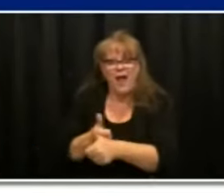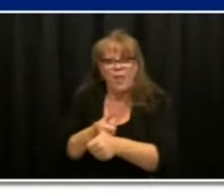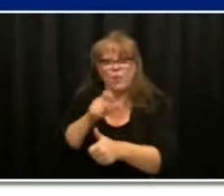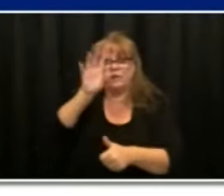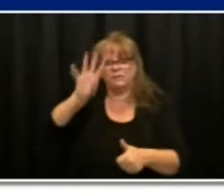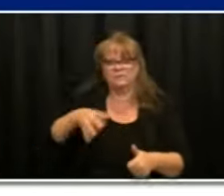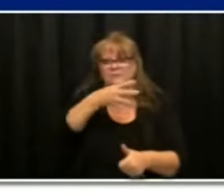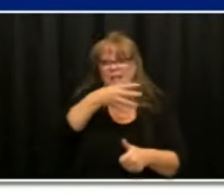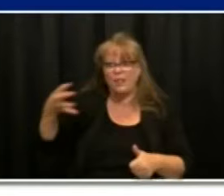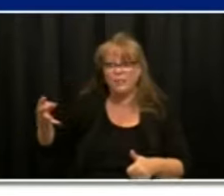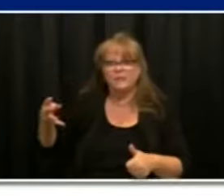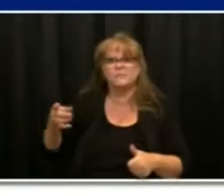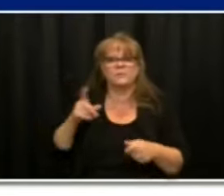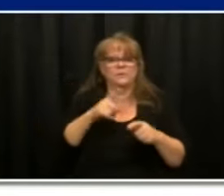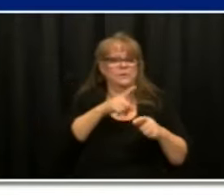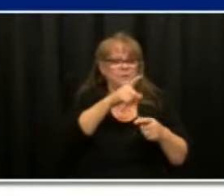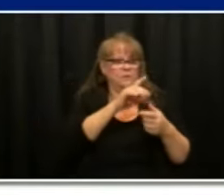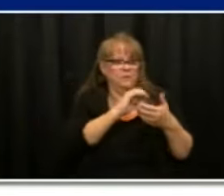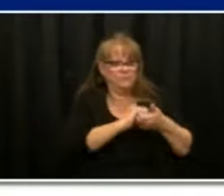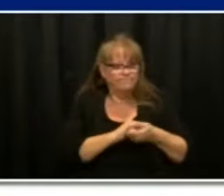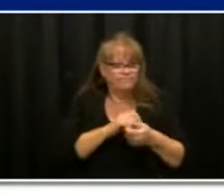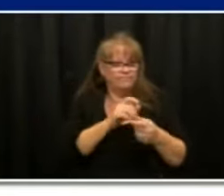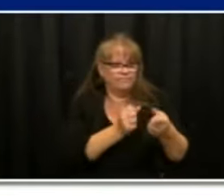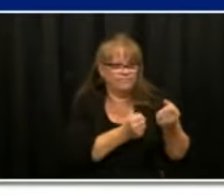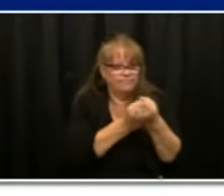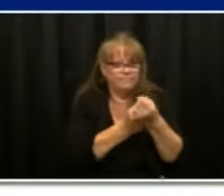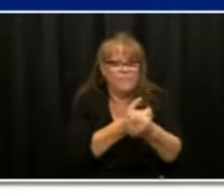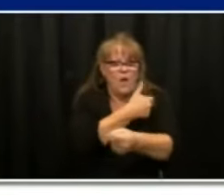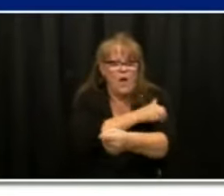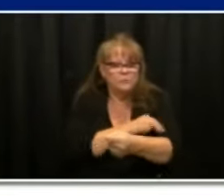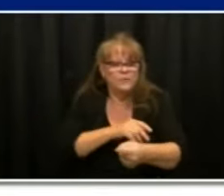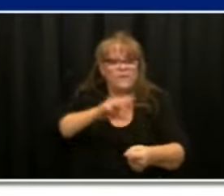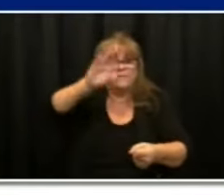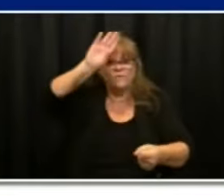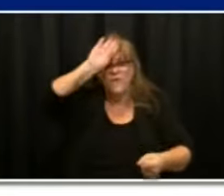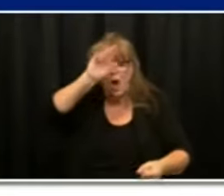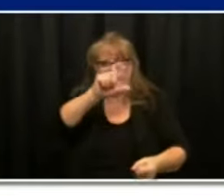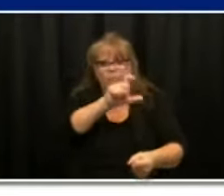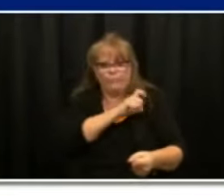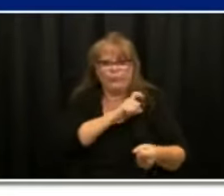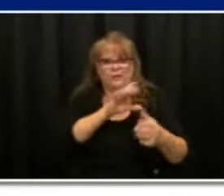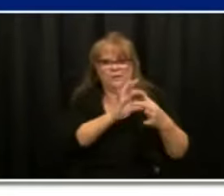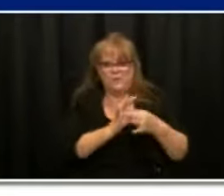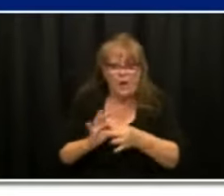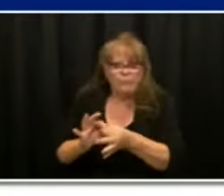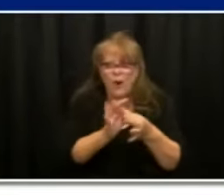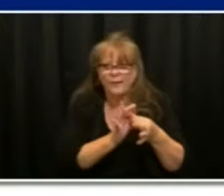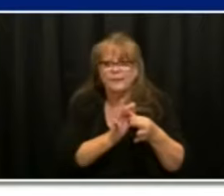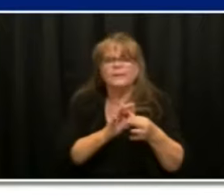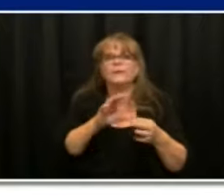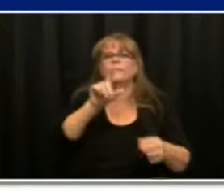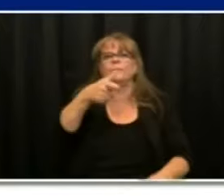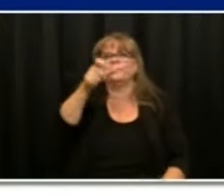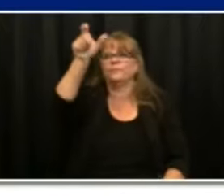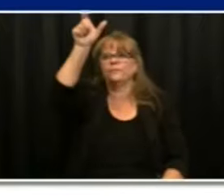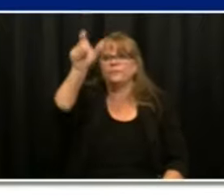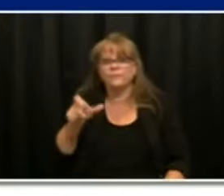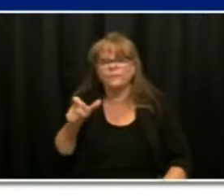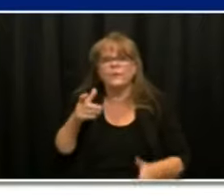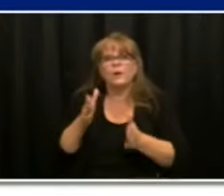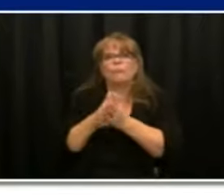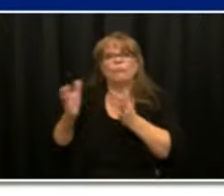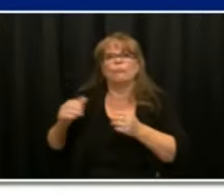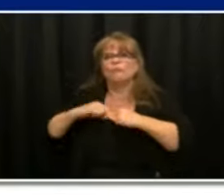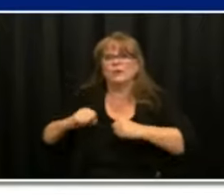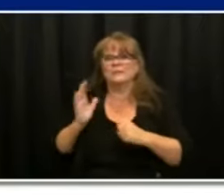law enforcement, and other entities. To qualify for protect our neighbors, a county not only needs to have low virus levels,